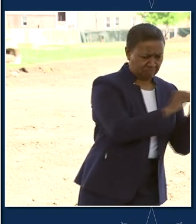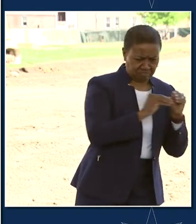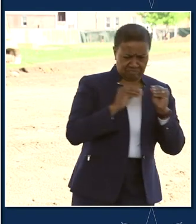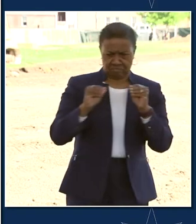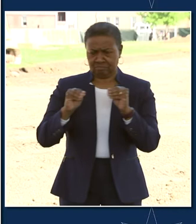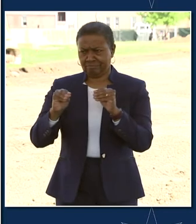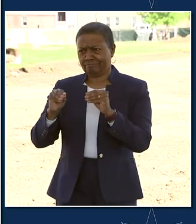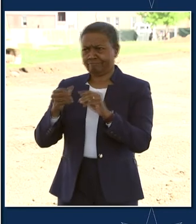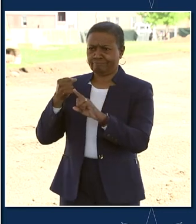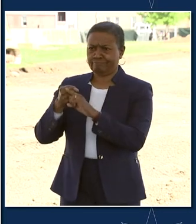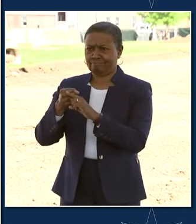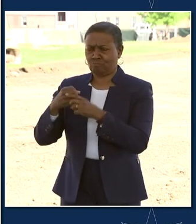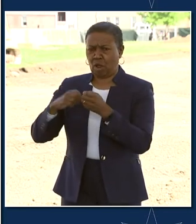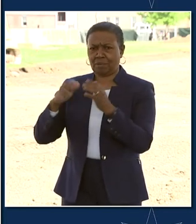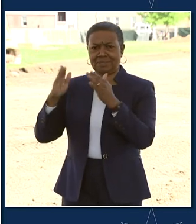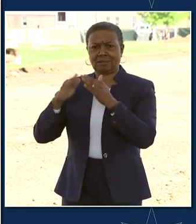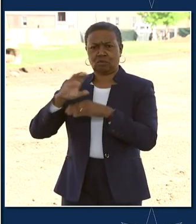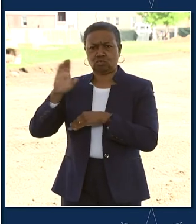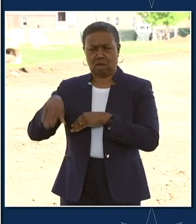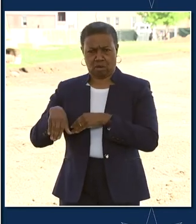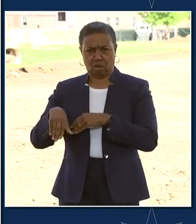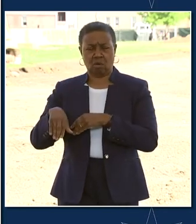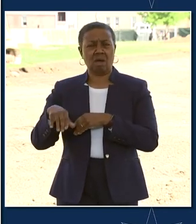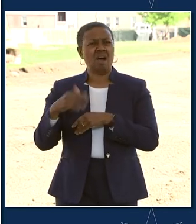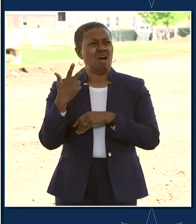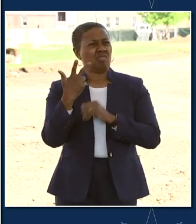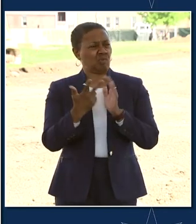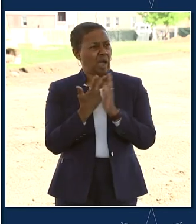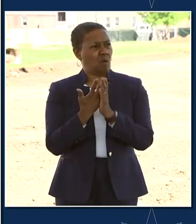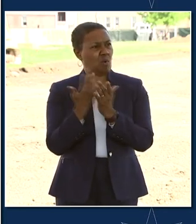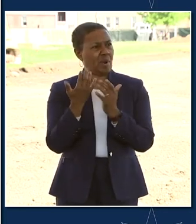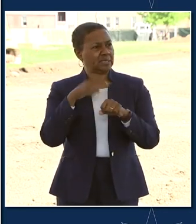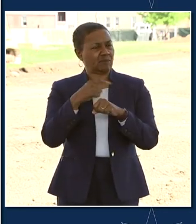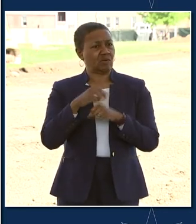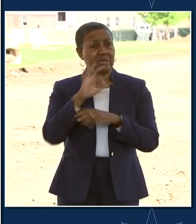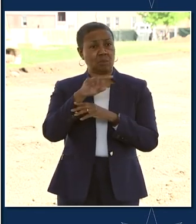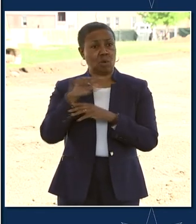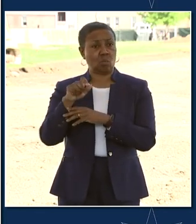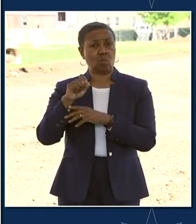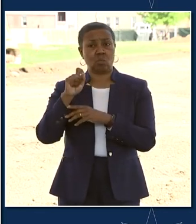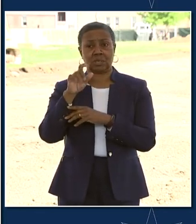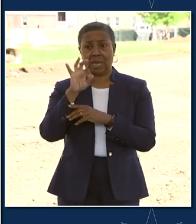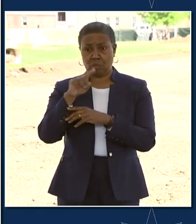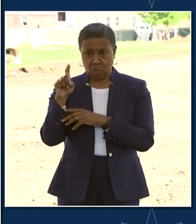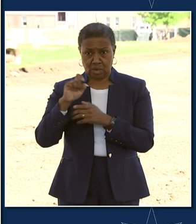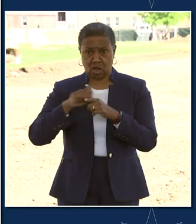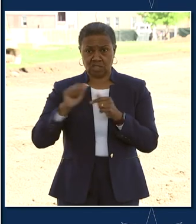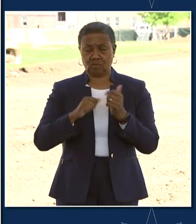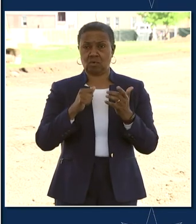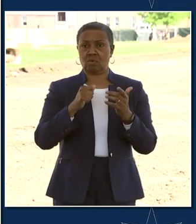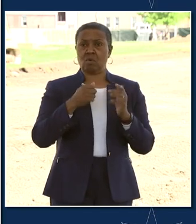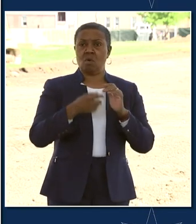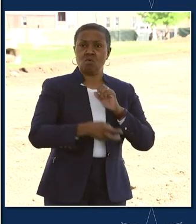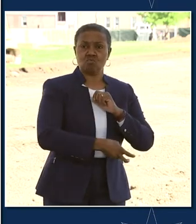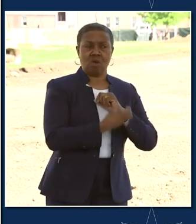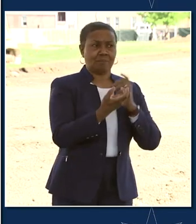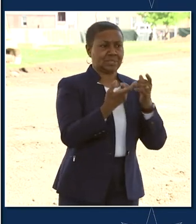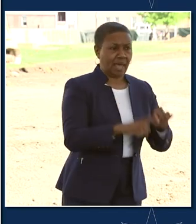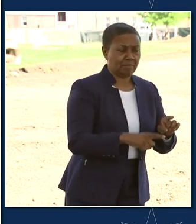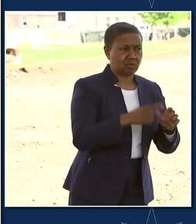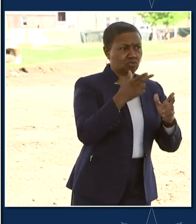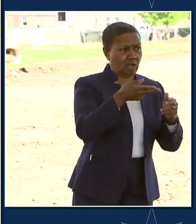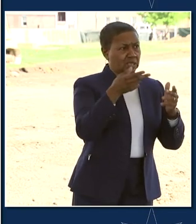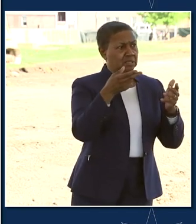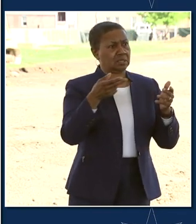real problem downtown. And there were 3-hour wait times for 911 calls for burglaries in progress, shots fired. How